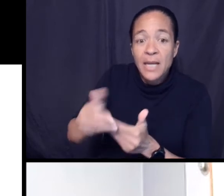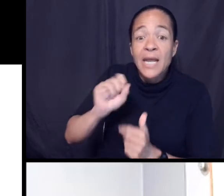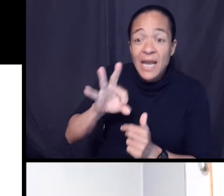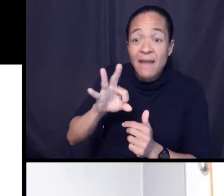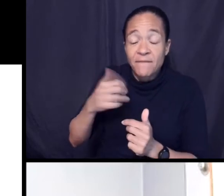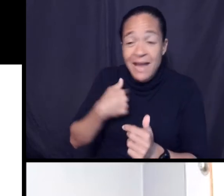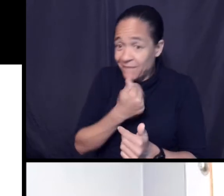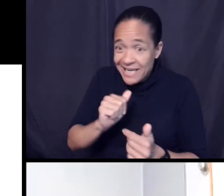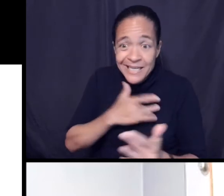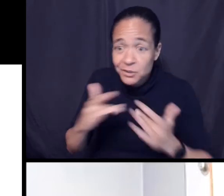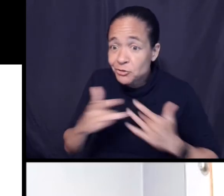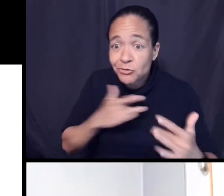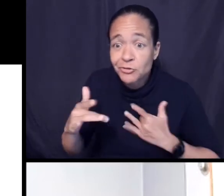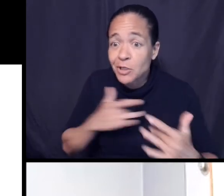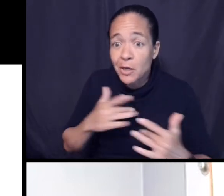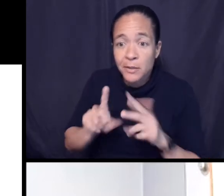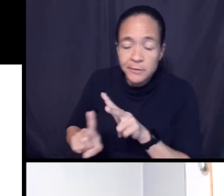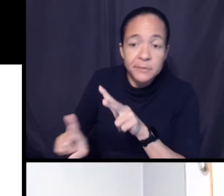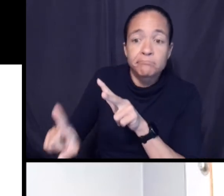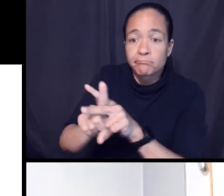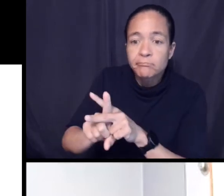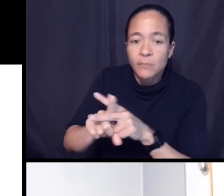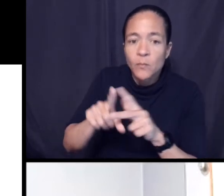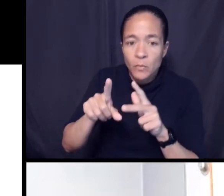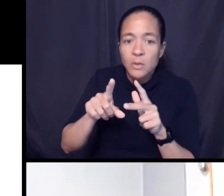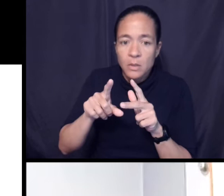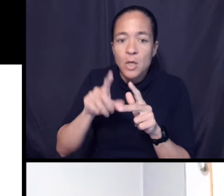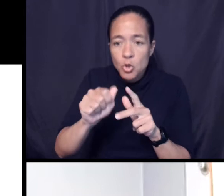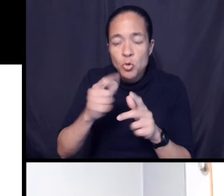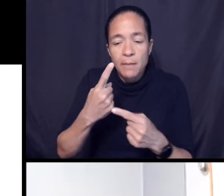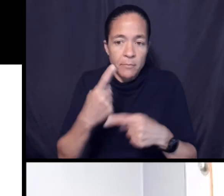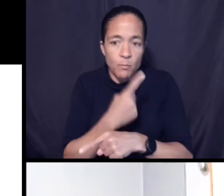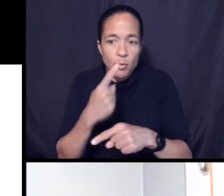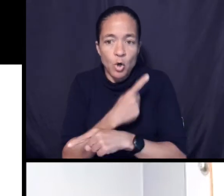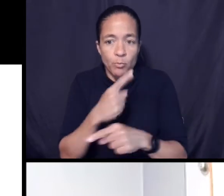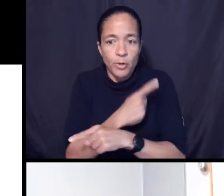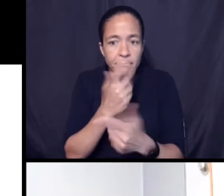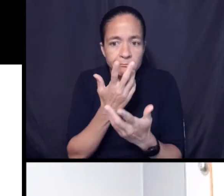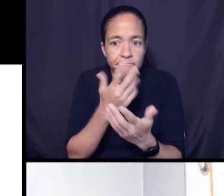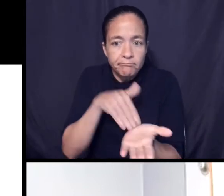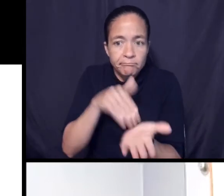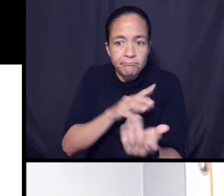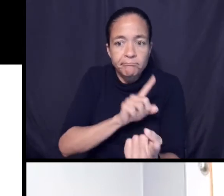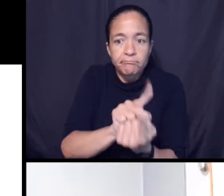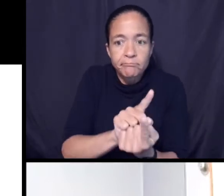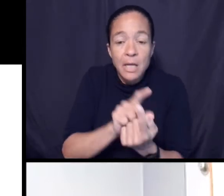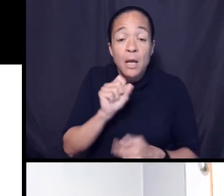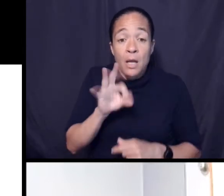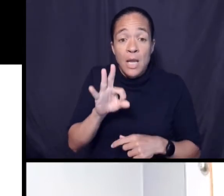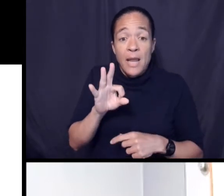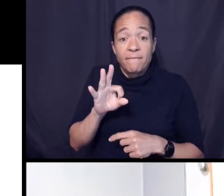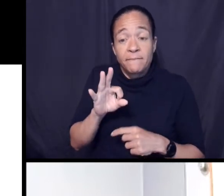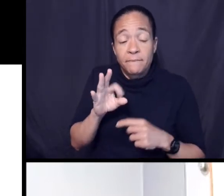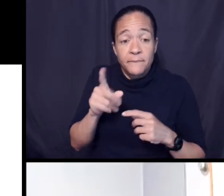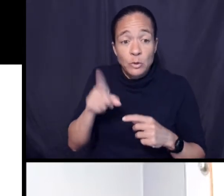developing. And if there are any concerns that pop up from a development standpoint, they can be referred to child neurology. If the parents should